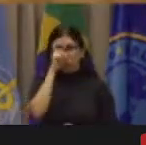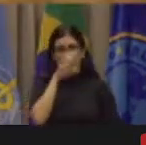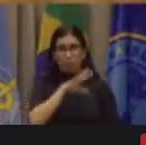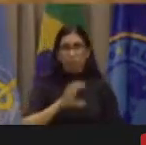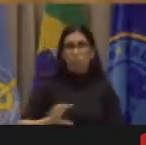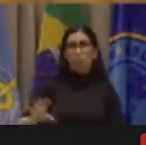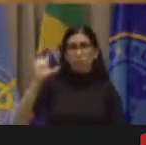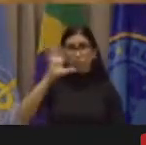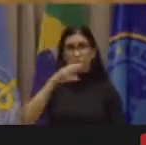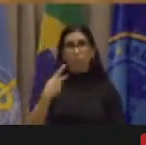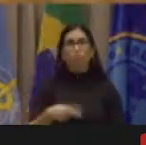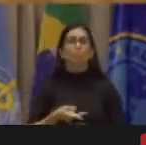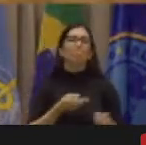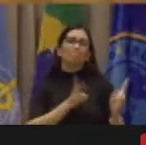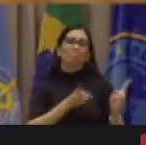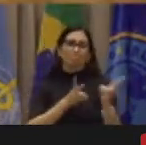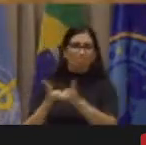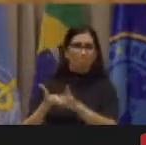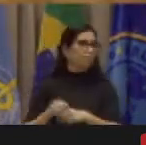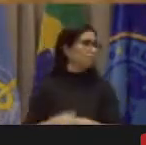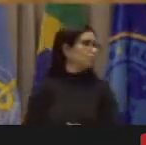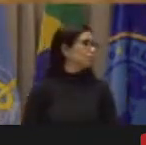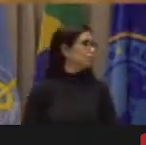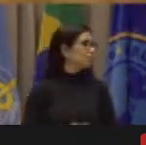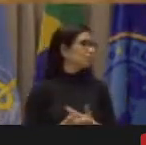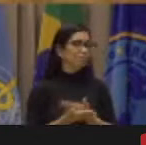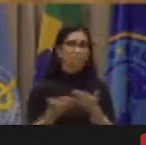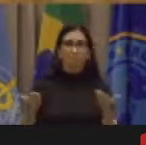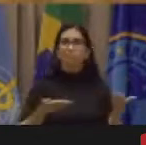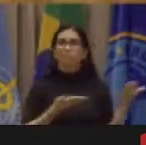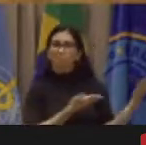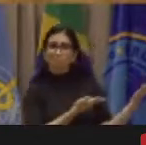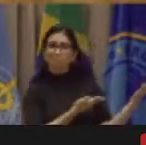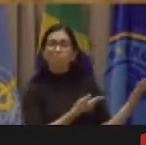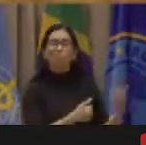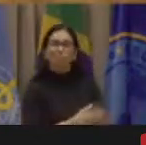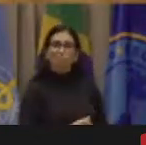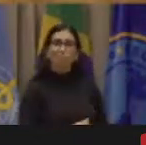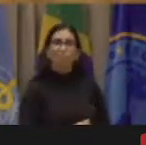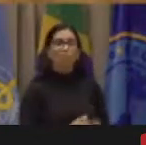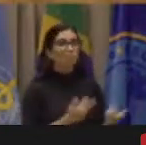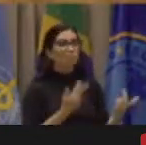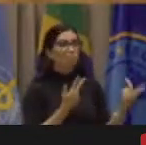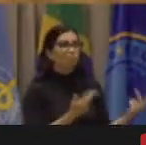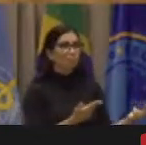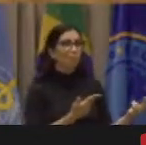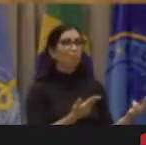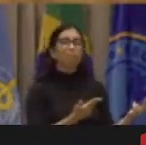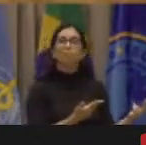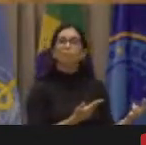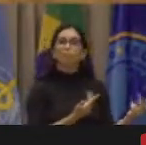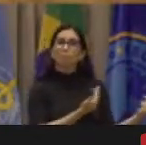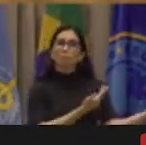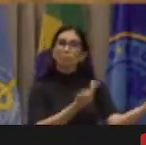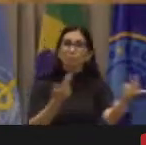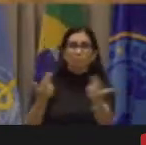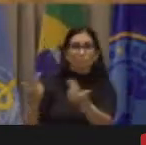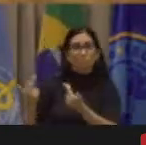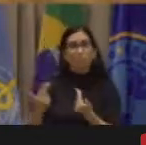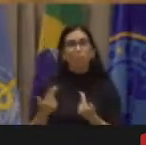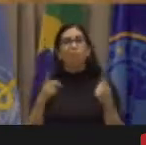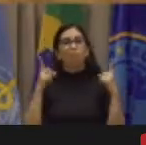hospitals the same way. So that helps. It was the same